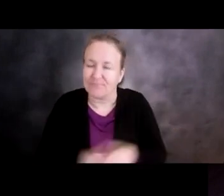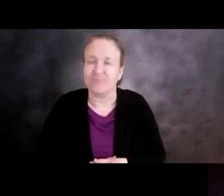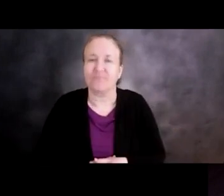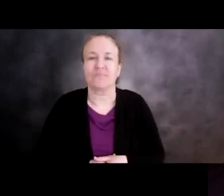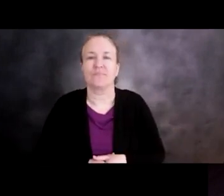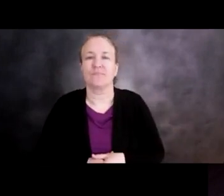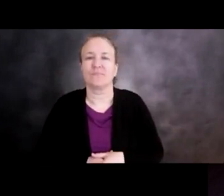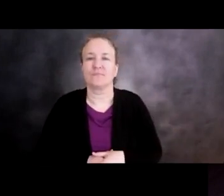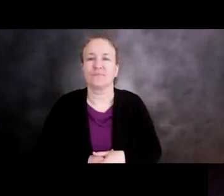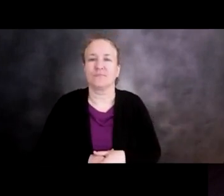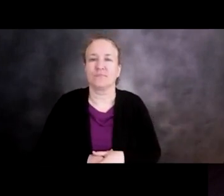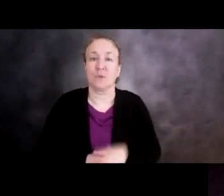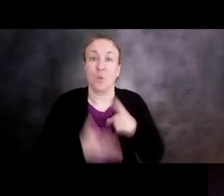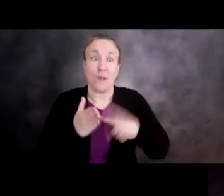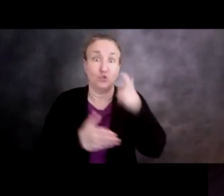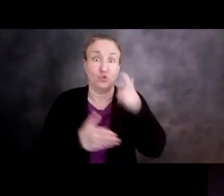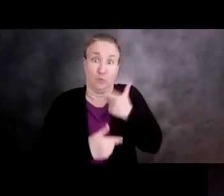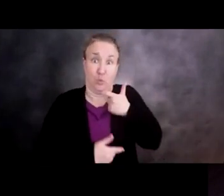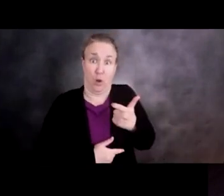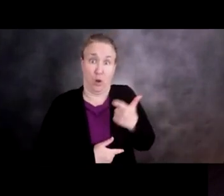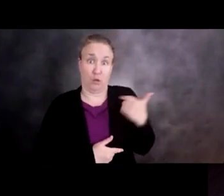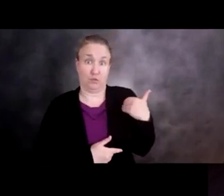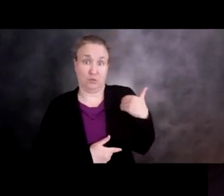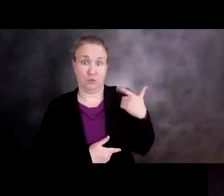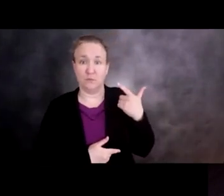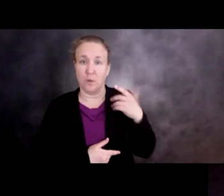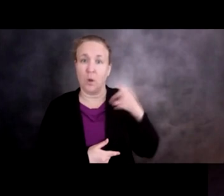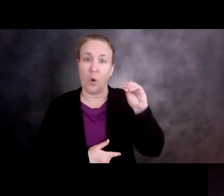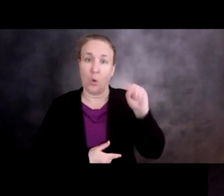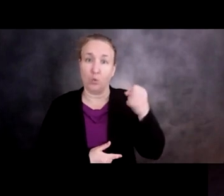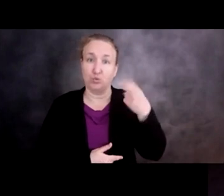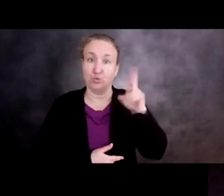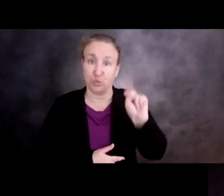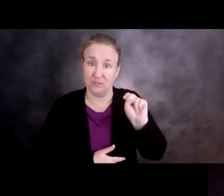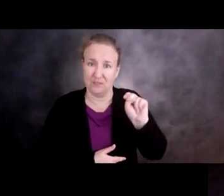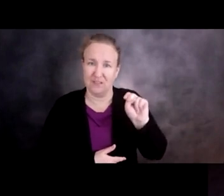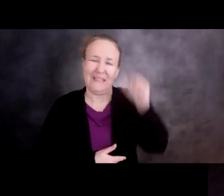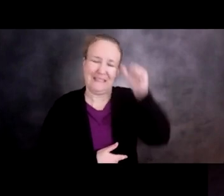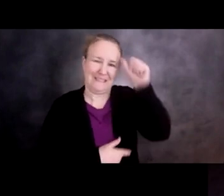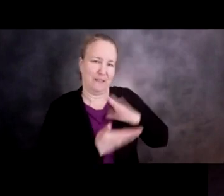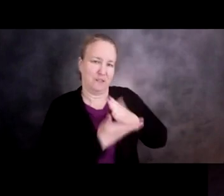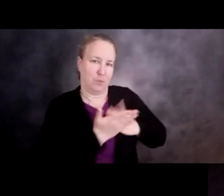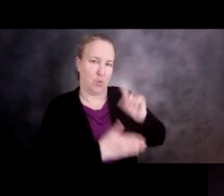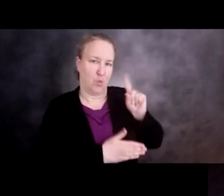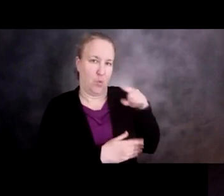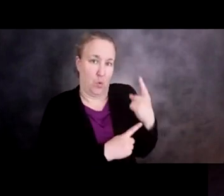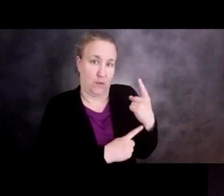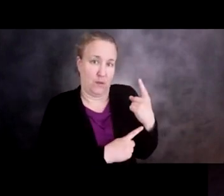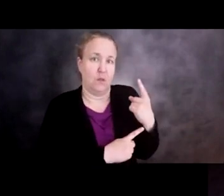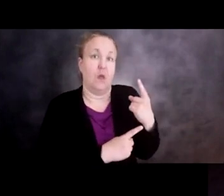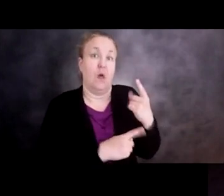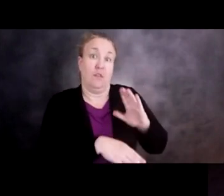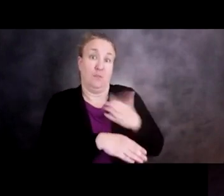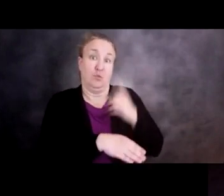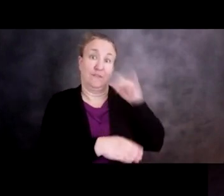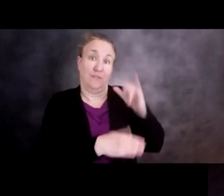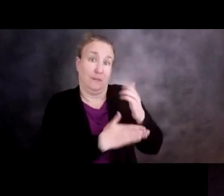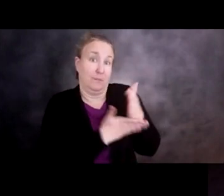There's a section of the piece you saw earlier, Oshun, that's just the men's section. And the music for that section